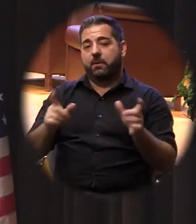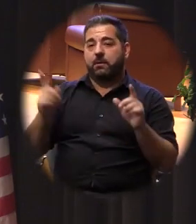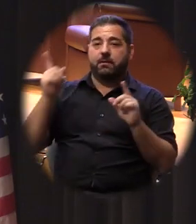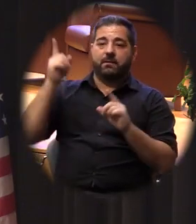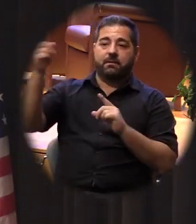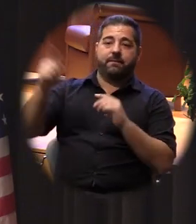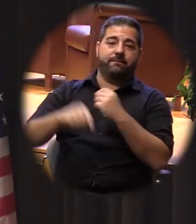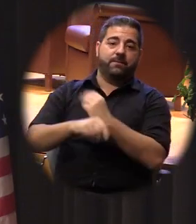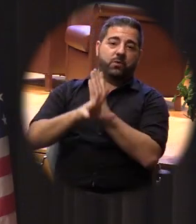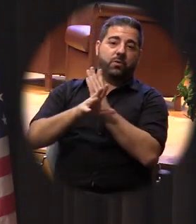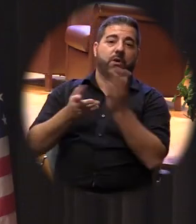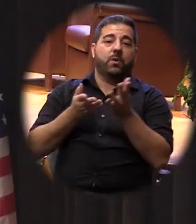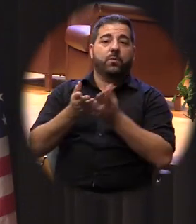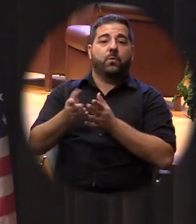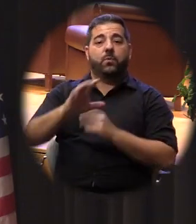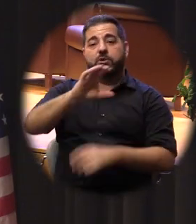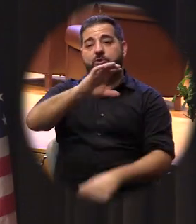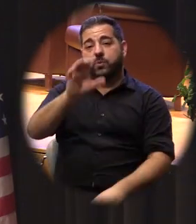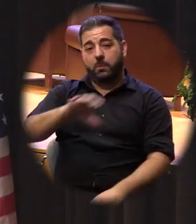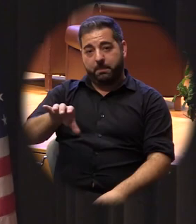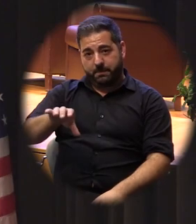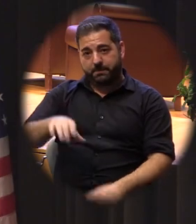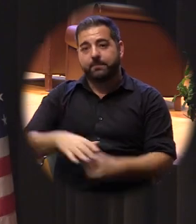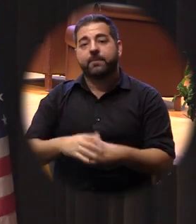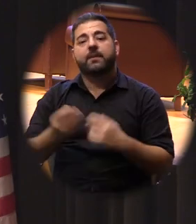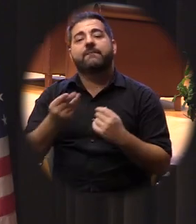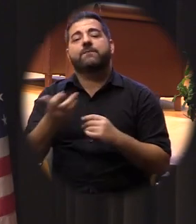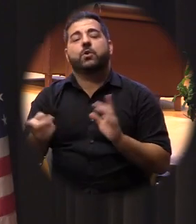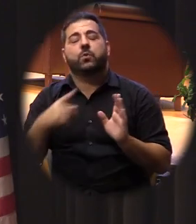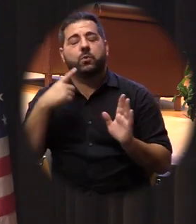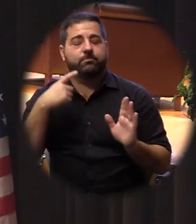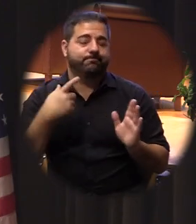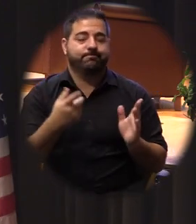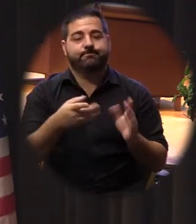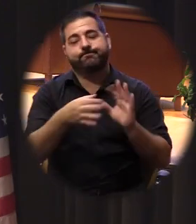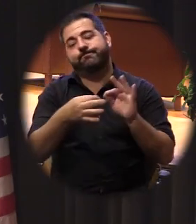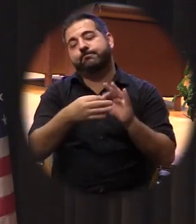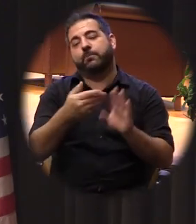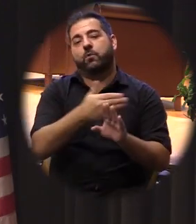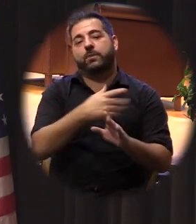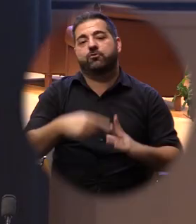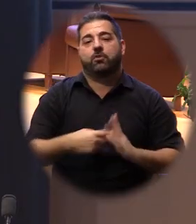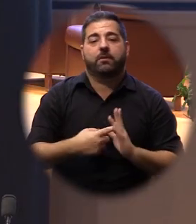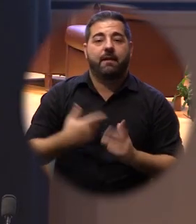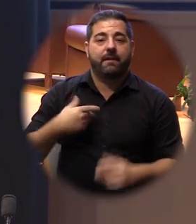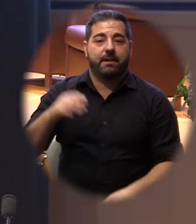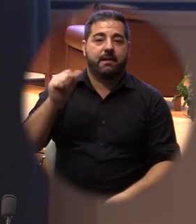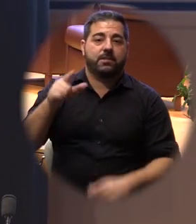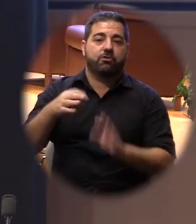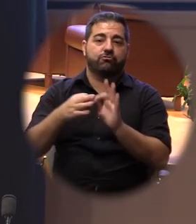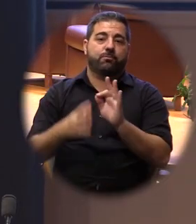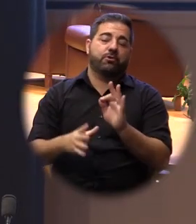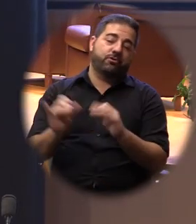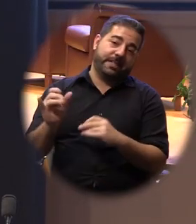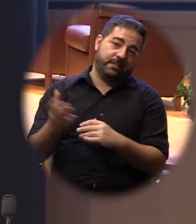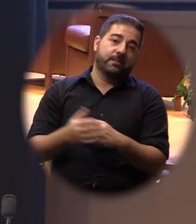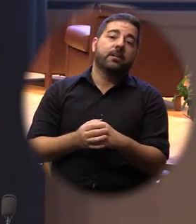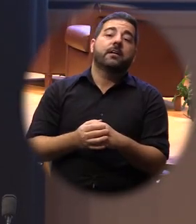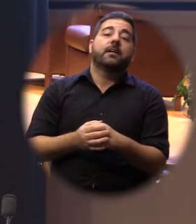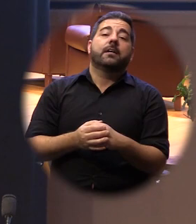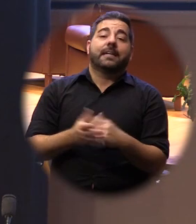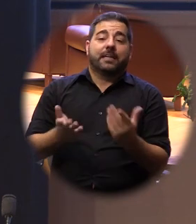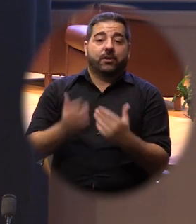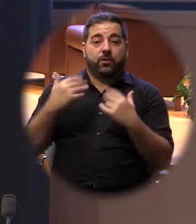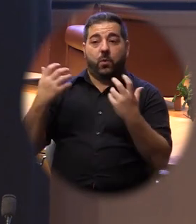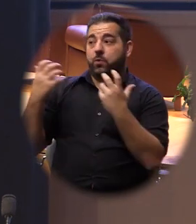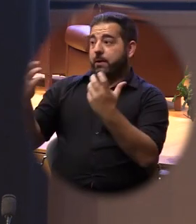us virtually through the magic of Zoom. A few notes before we get started. We have an ASL interpreter here in the auditorium